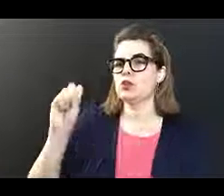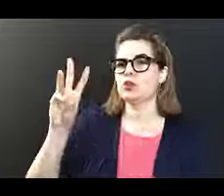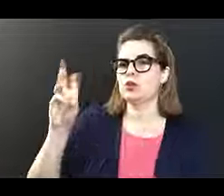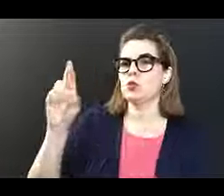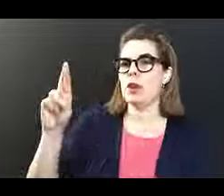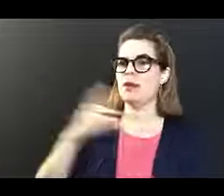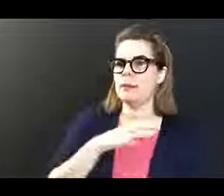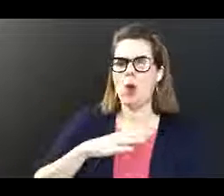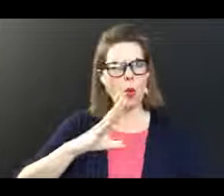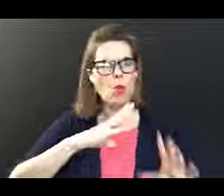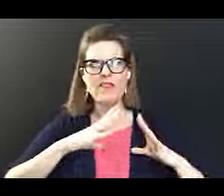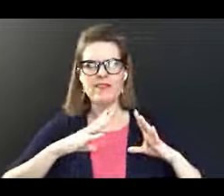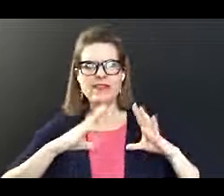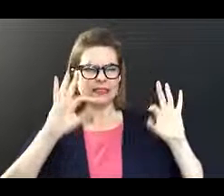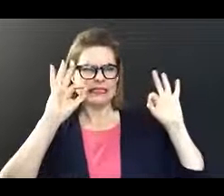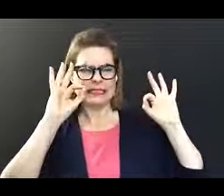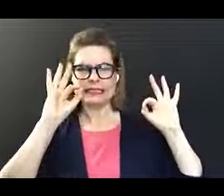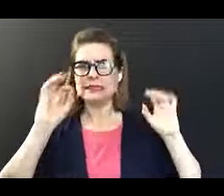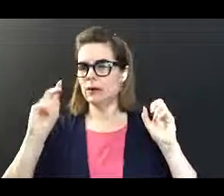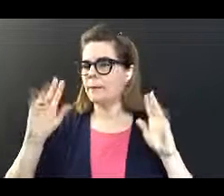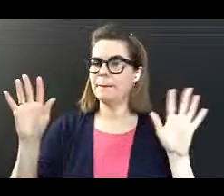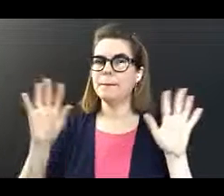fine. Thanks.